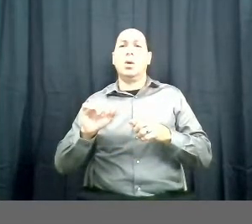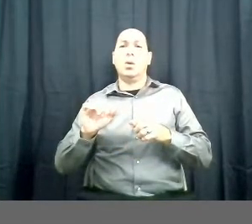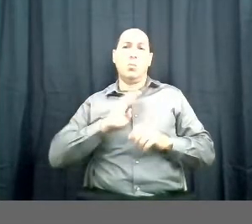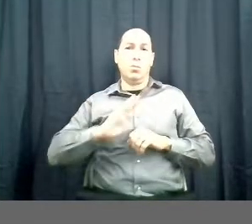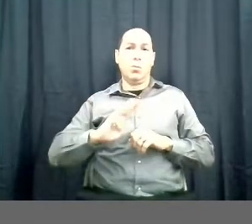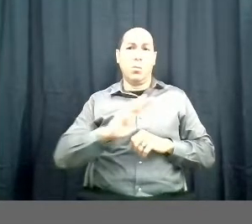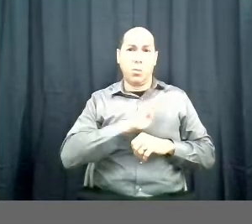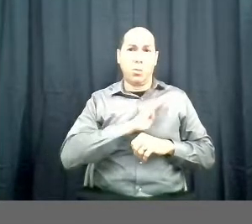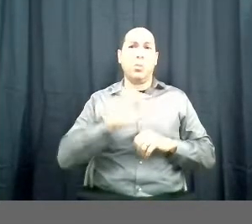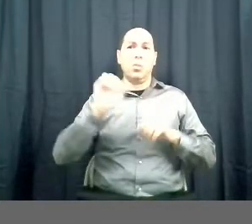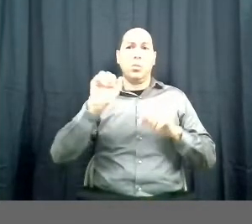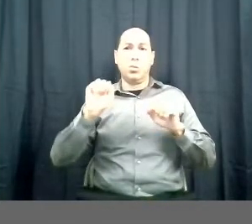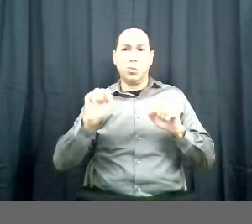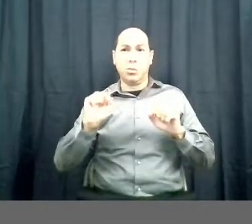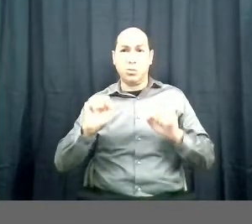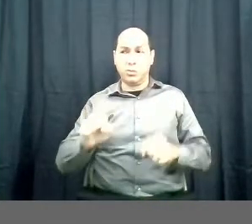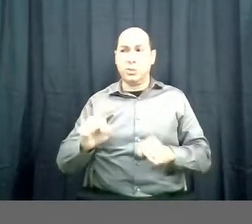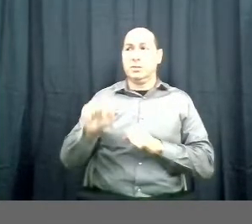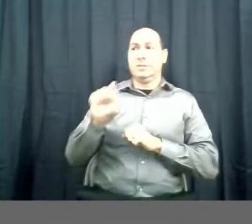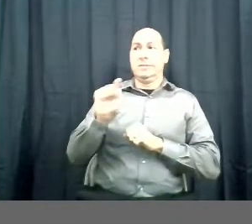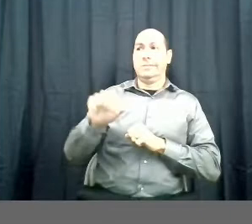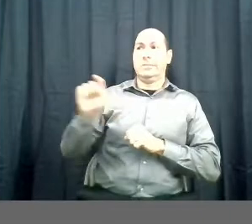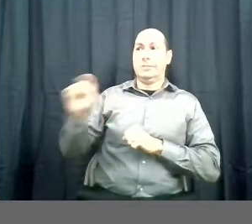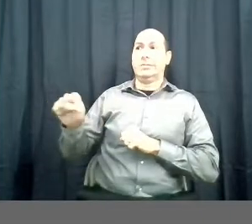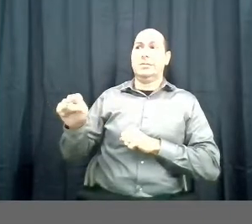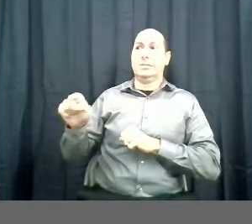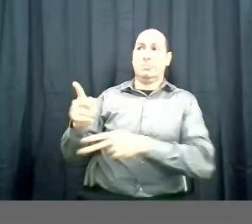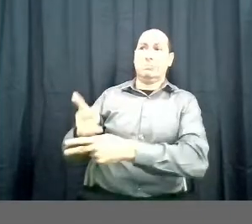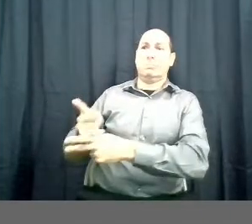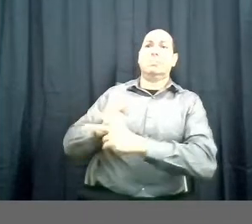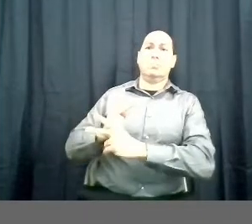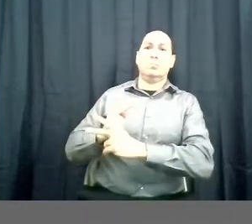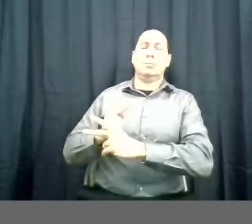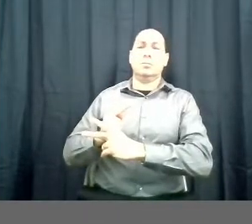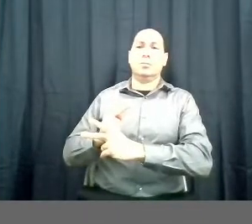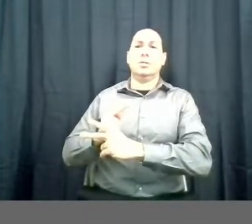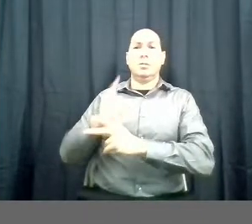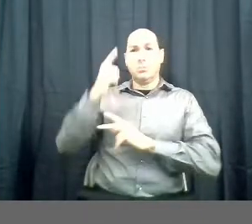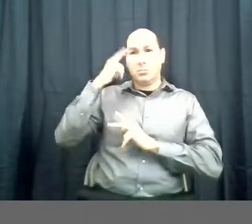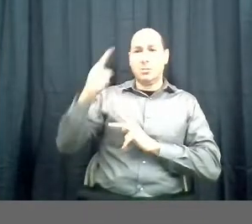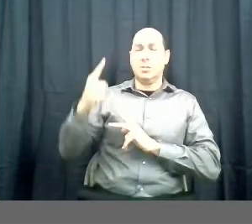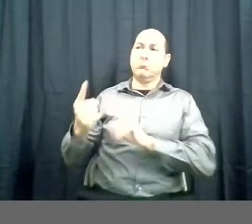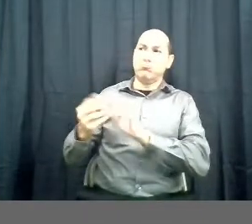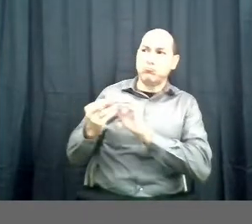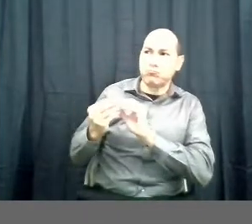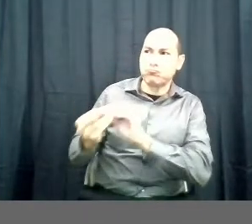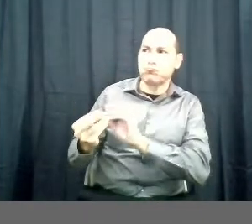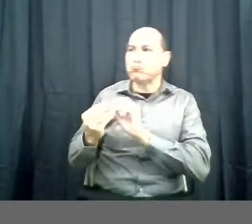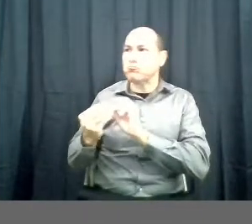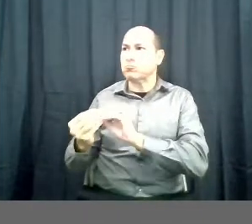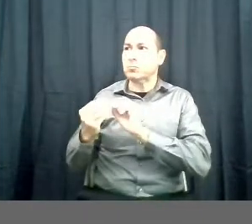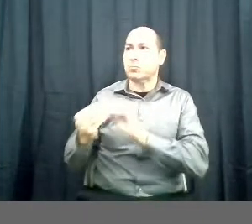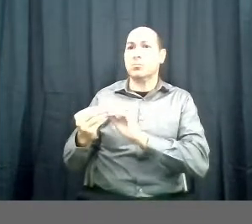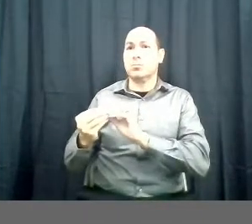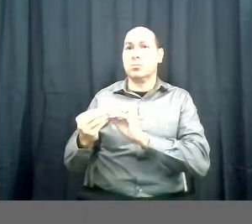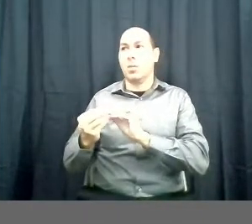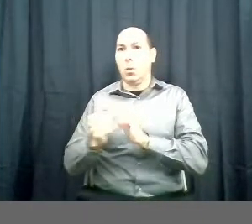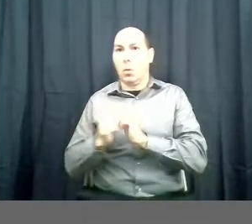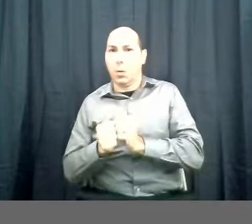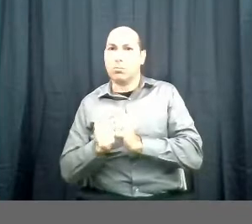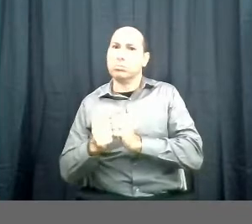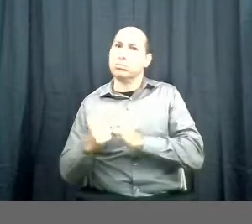with creditors to negotiate in a responsible manner and with good